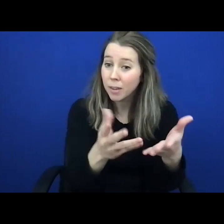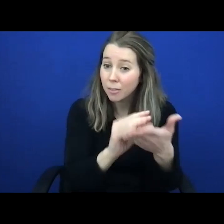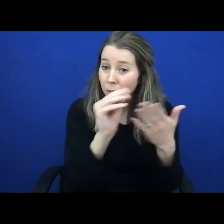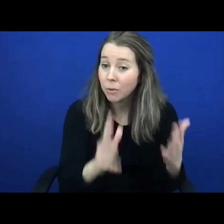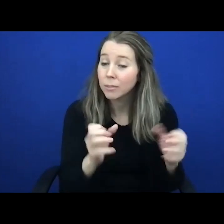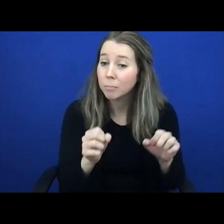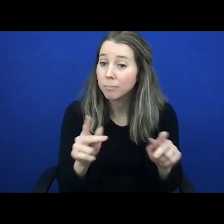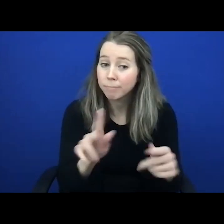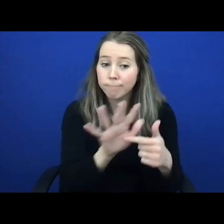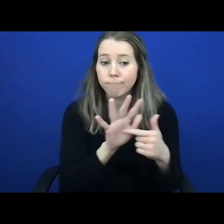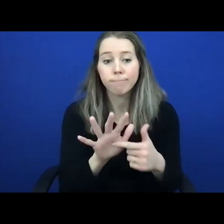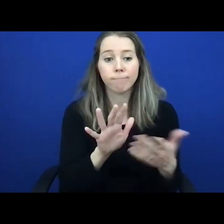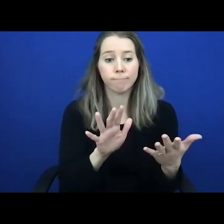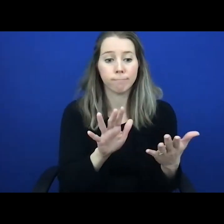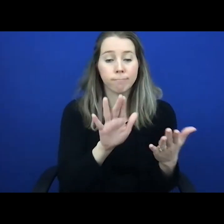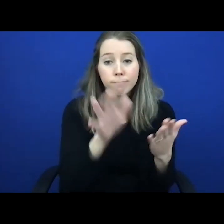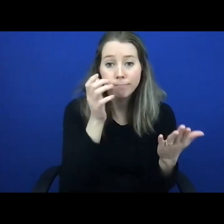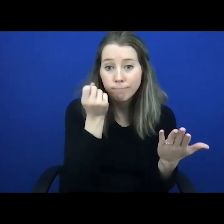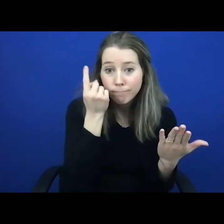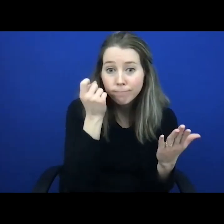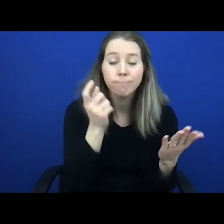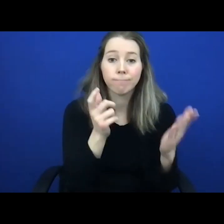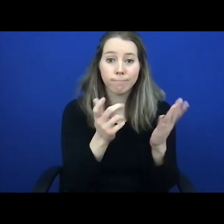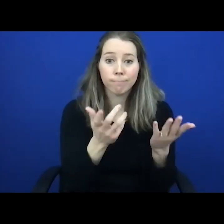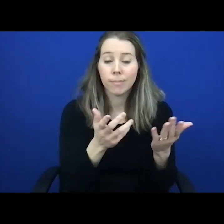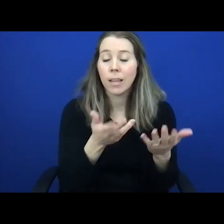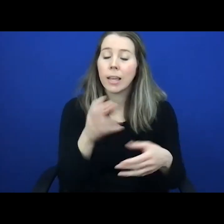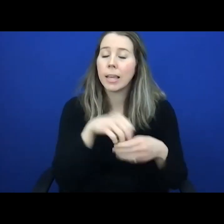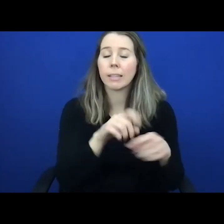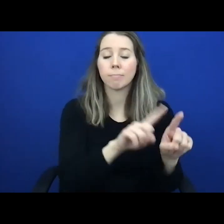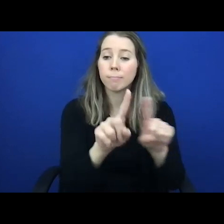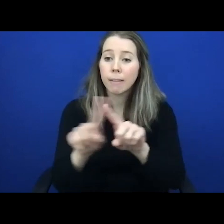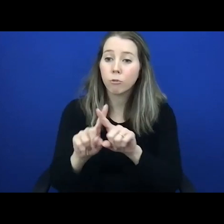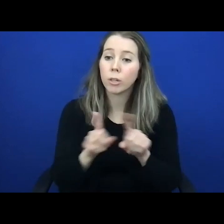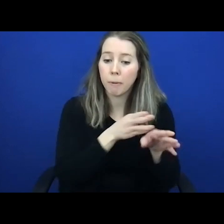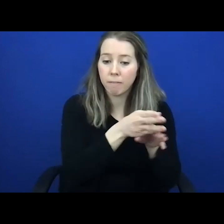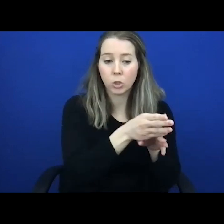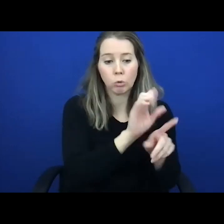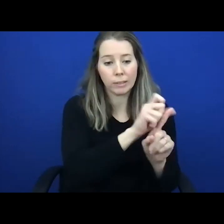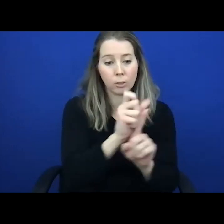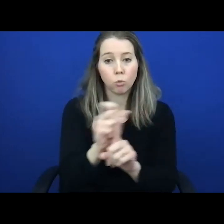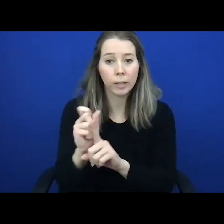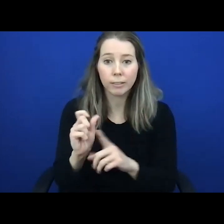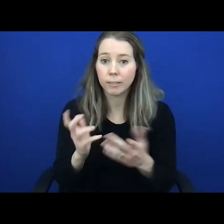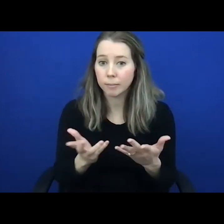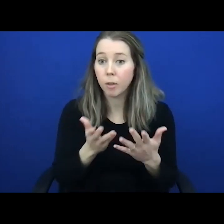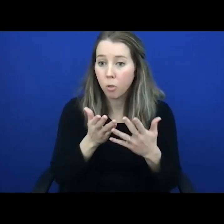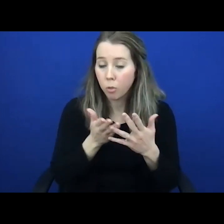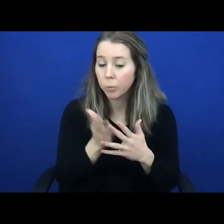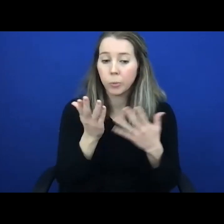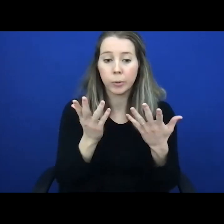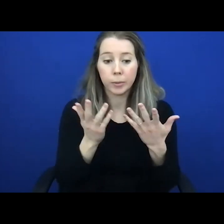demonstrate some aspect of the competency in varying professional contexts through the way